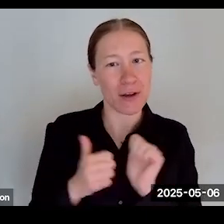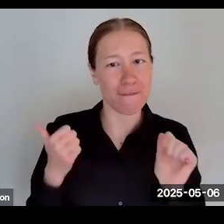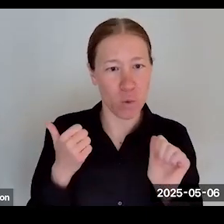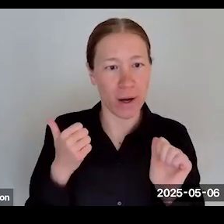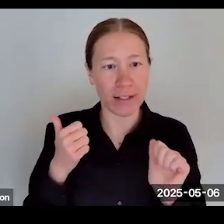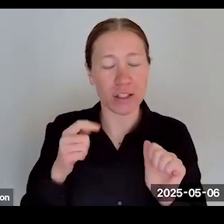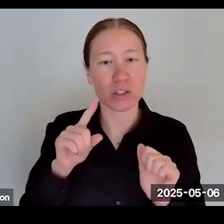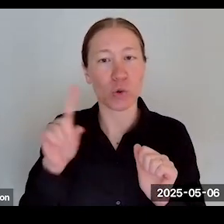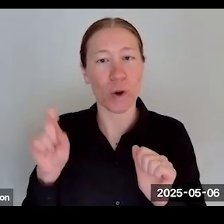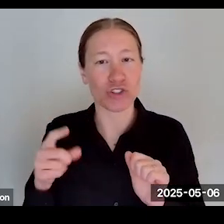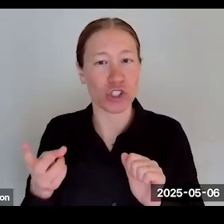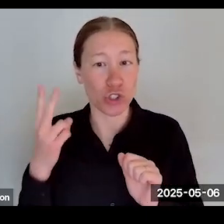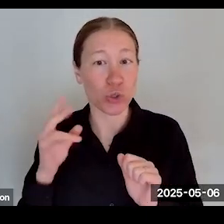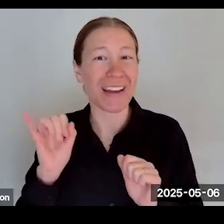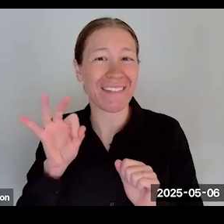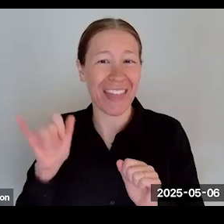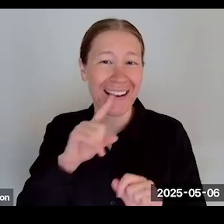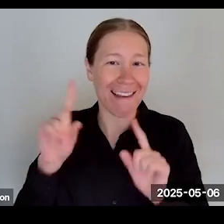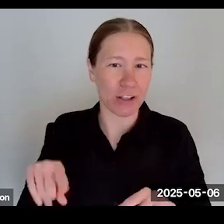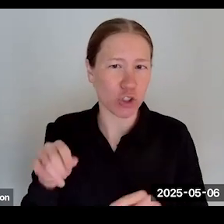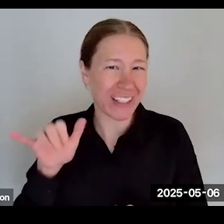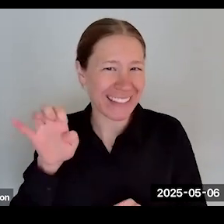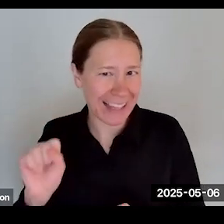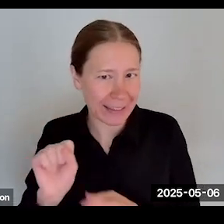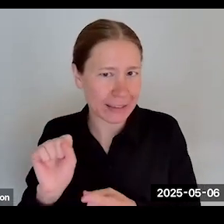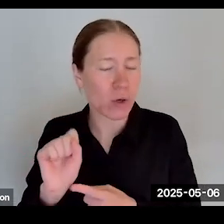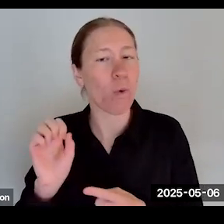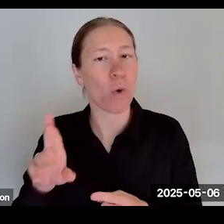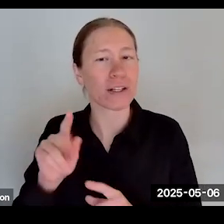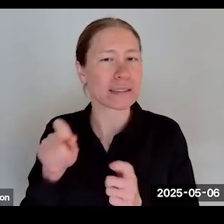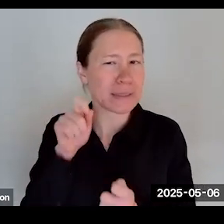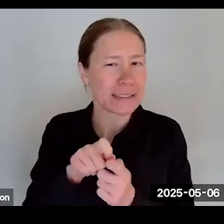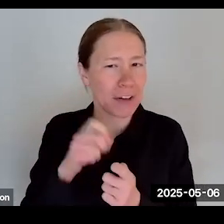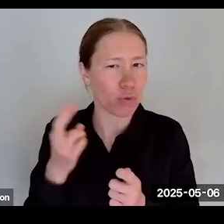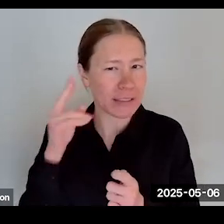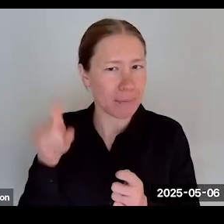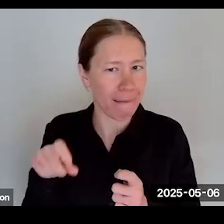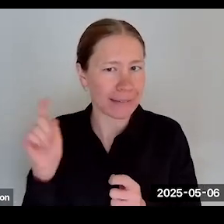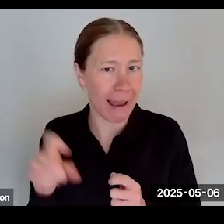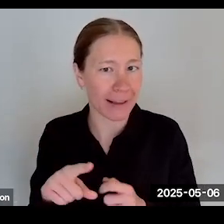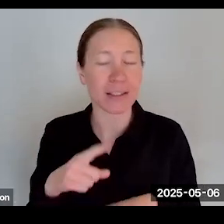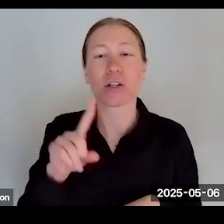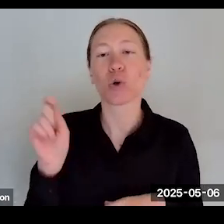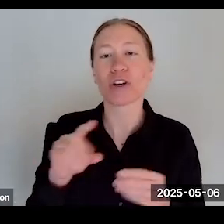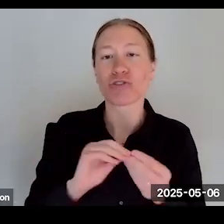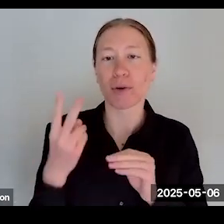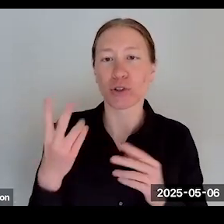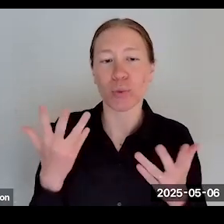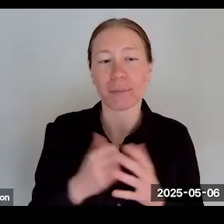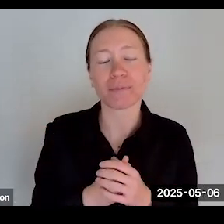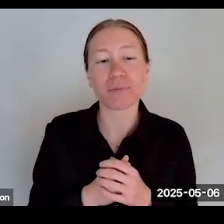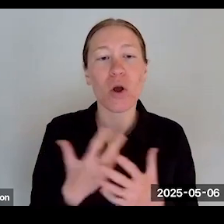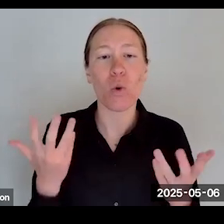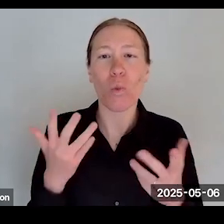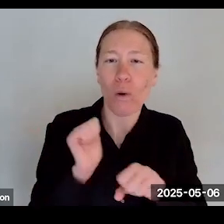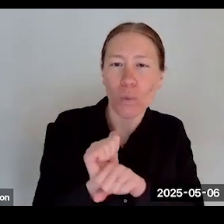yes, unless you have a very specific reason to ask. But question number 2, what work or task is the service